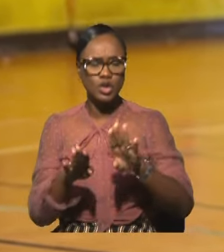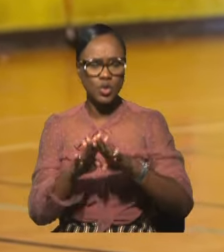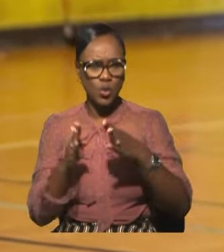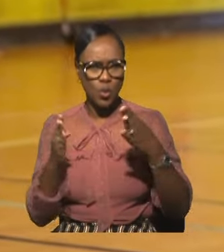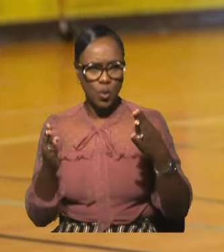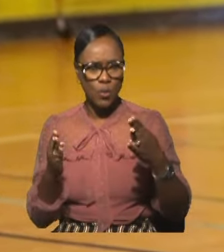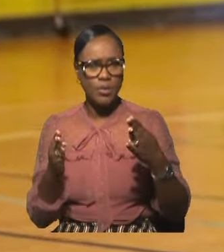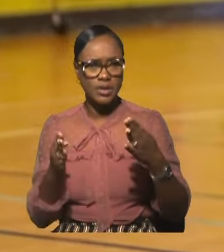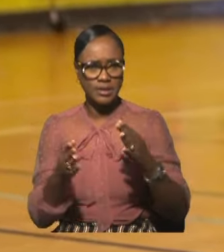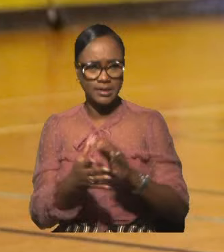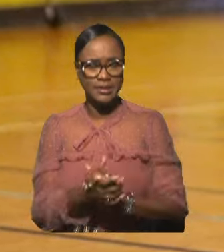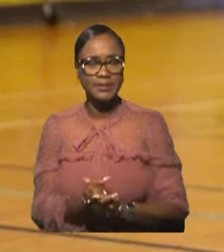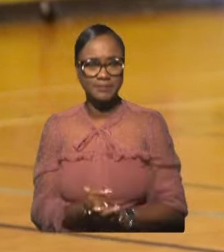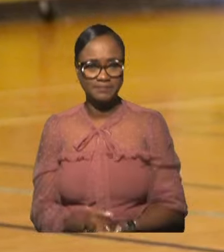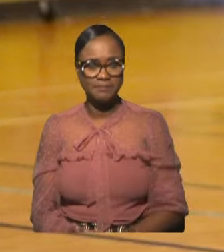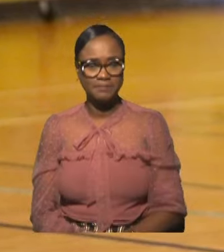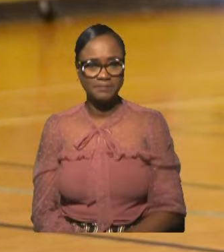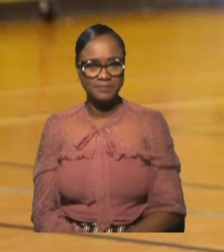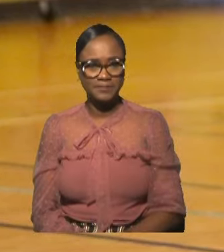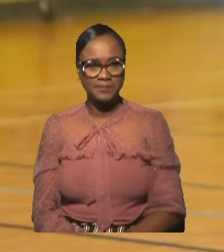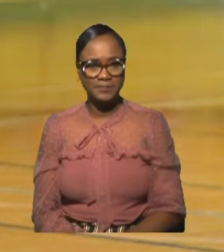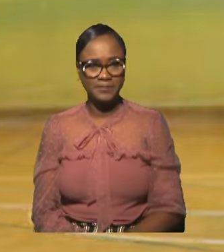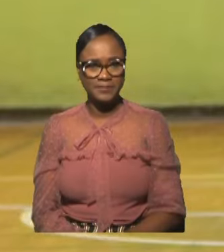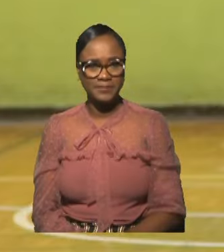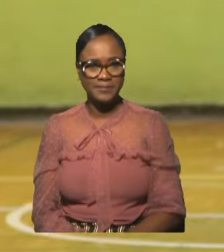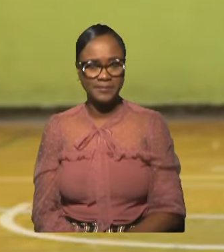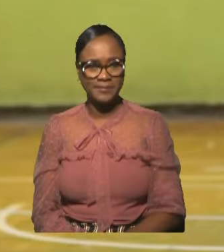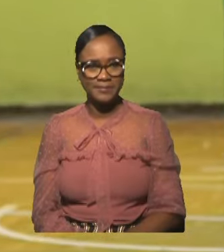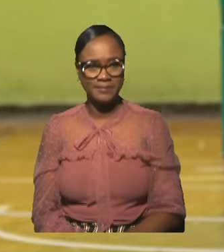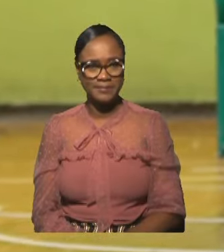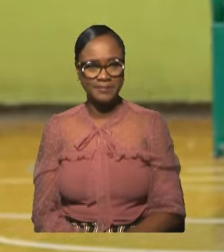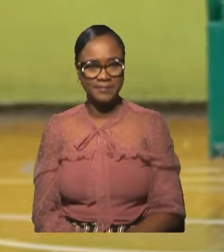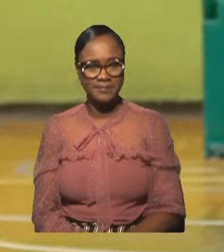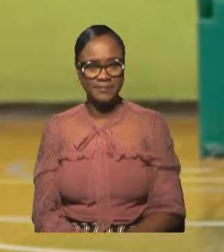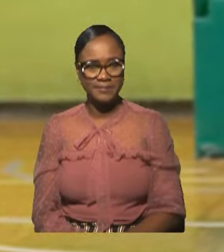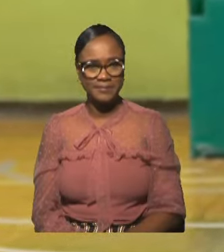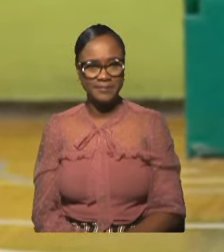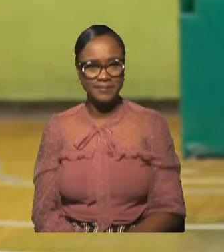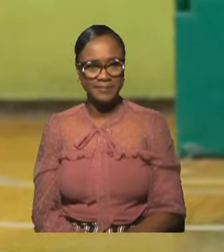title to give Warwick another coaching triumph. Adrian Lazar, TTT Sport.